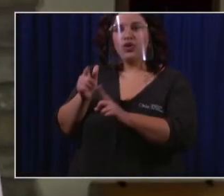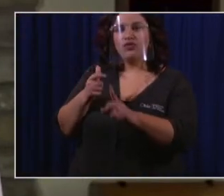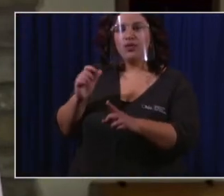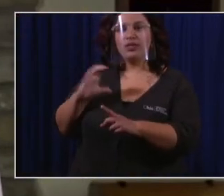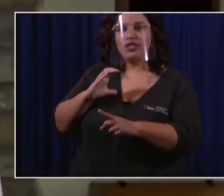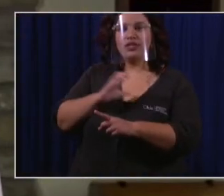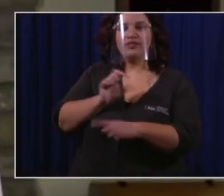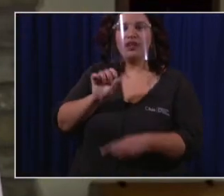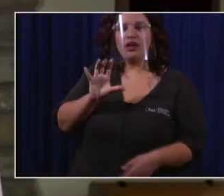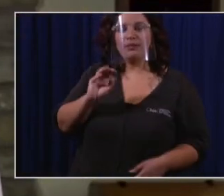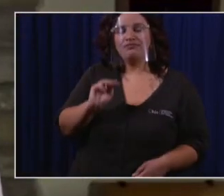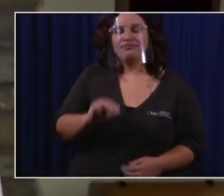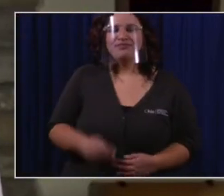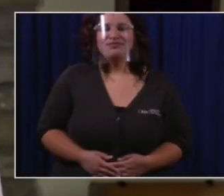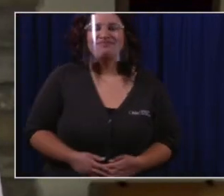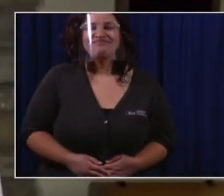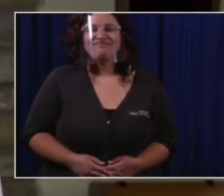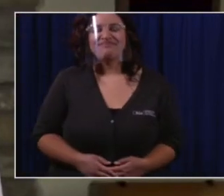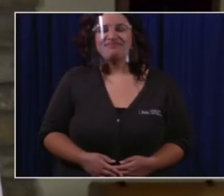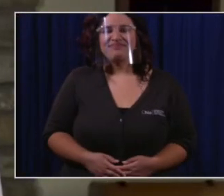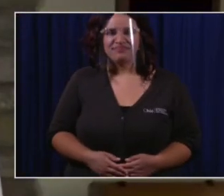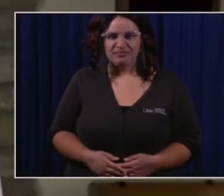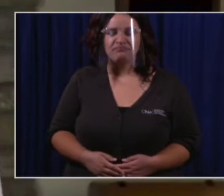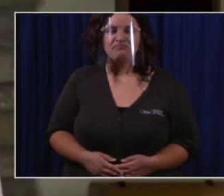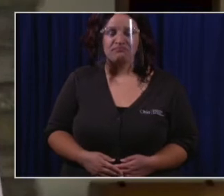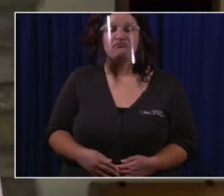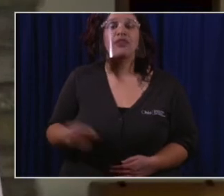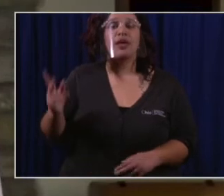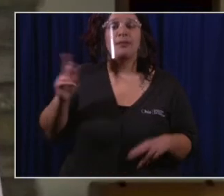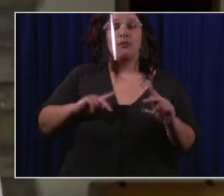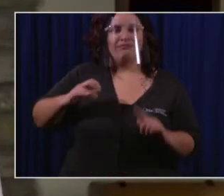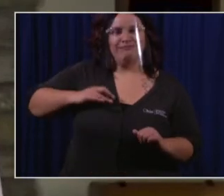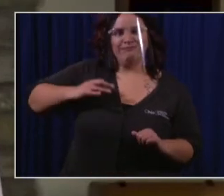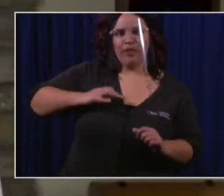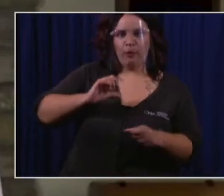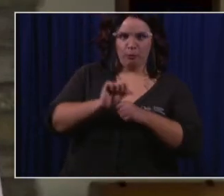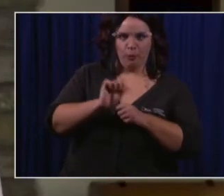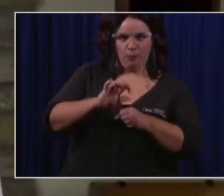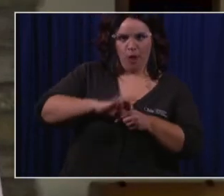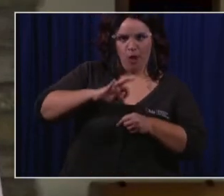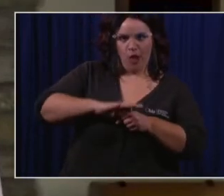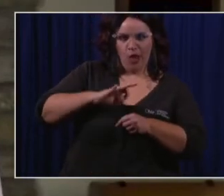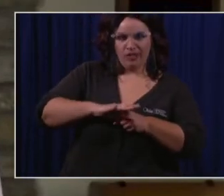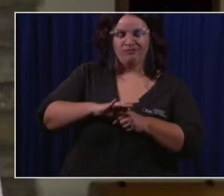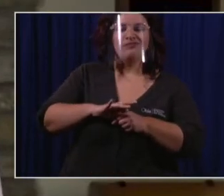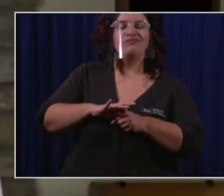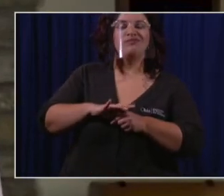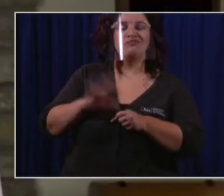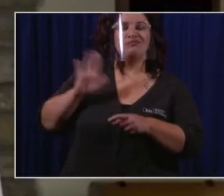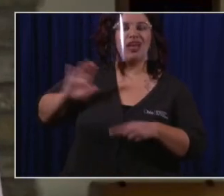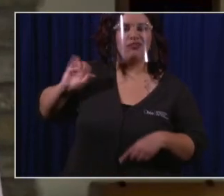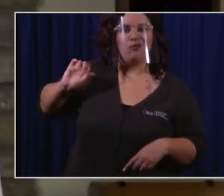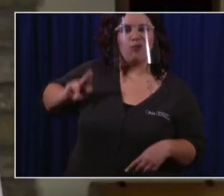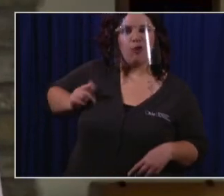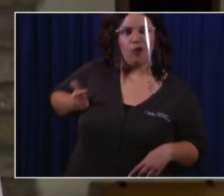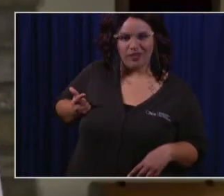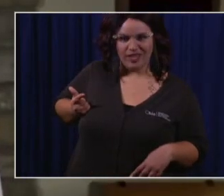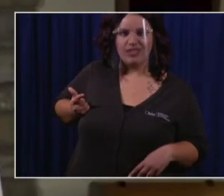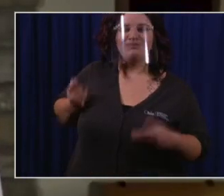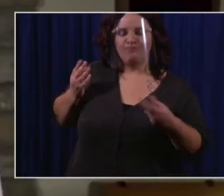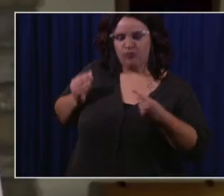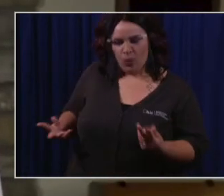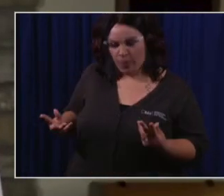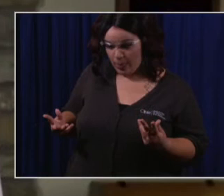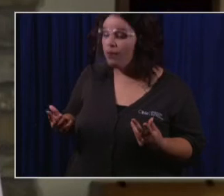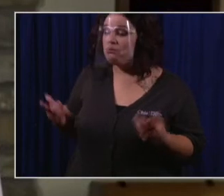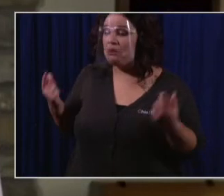Hi. Poll workers have been told, this was like in August, that they cannot ask people to wear masks at